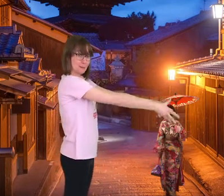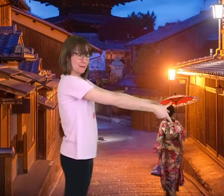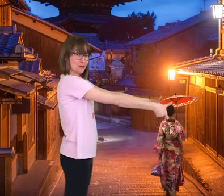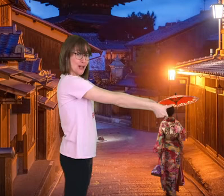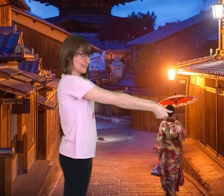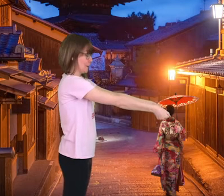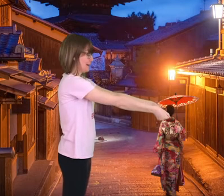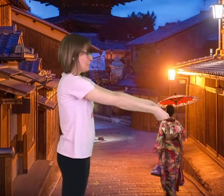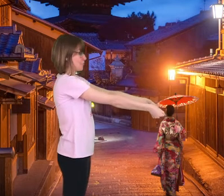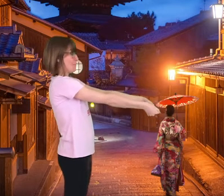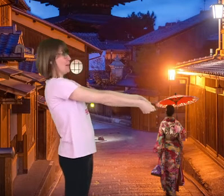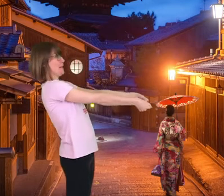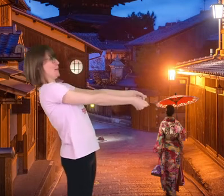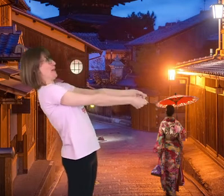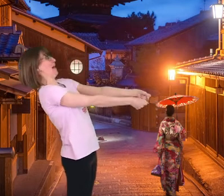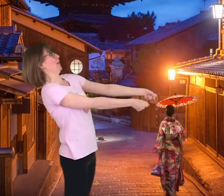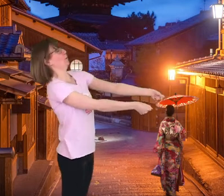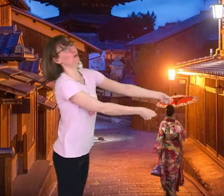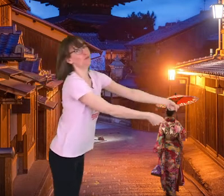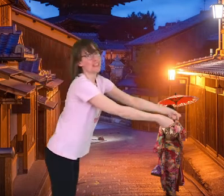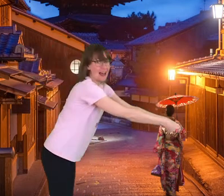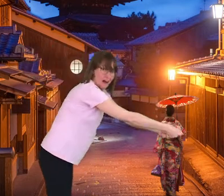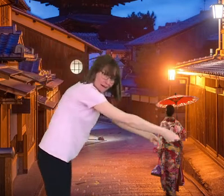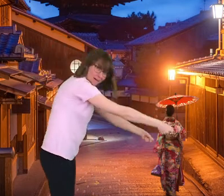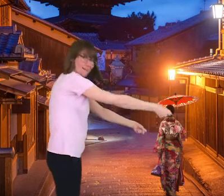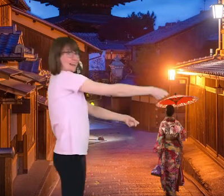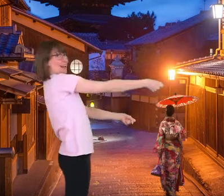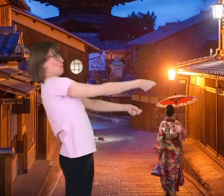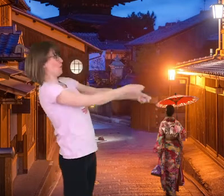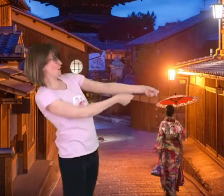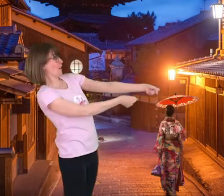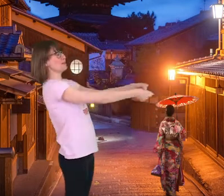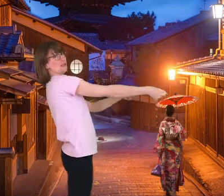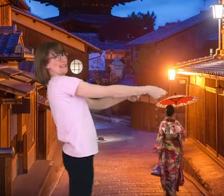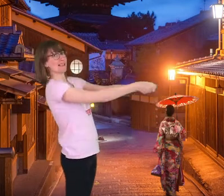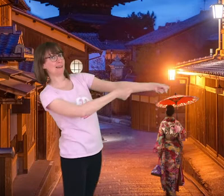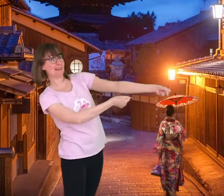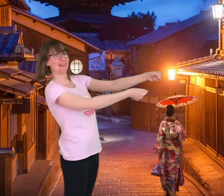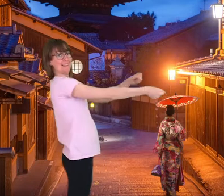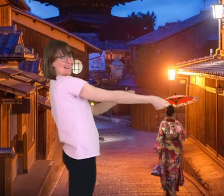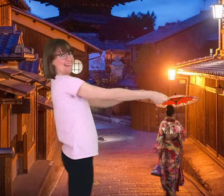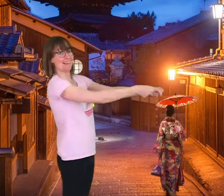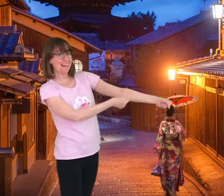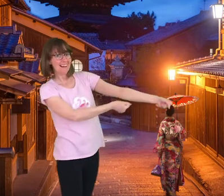the people you're dancing with and maybe have a little move together. Can you move each other's bodies?